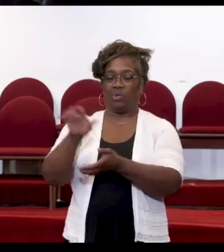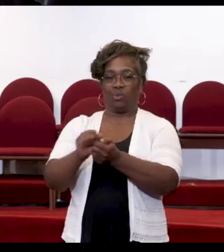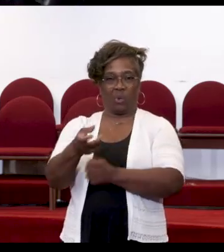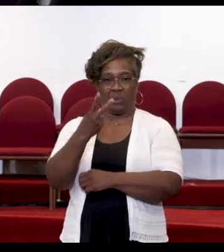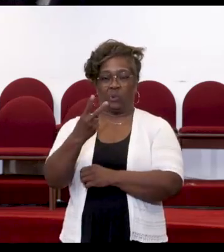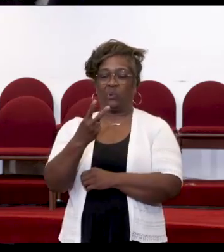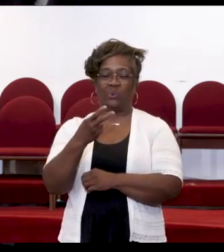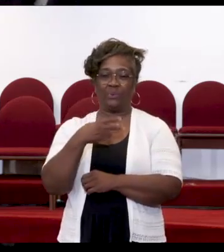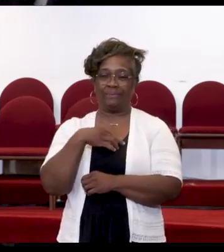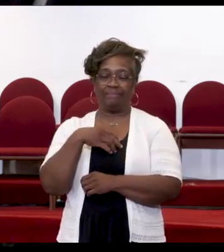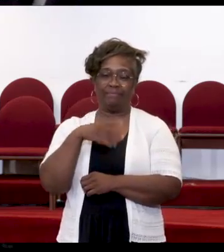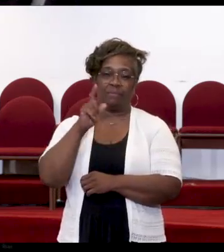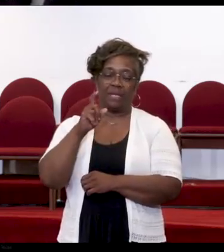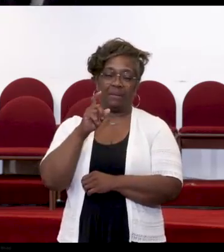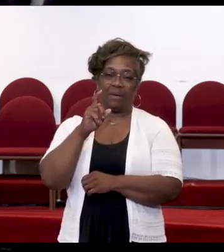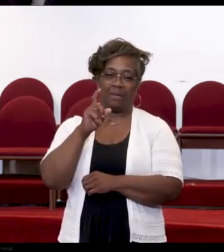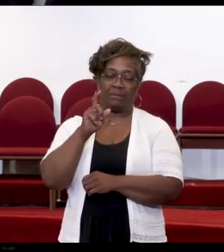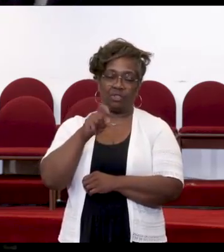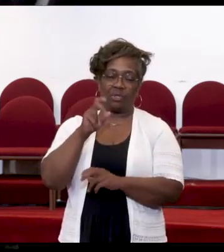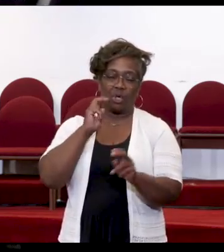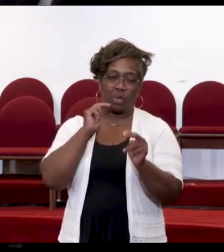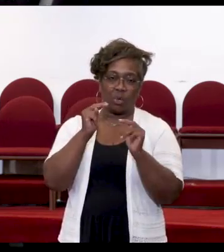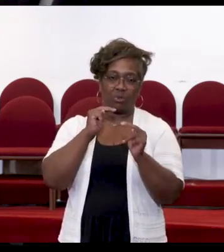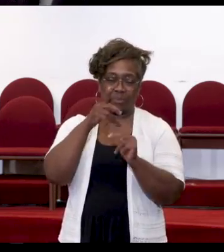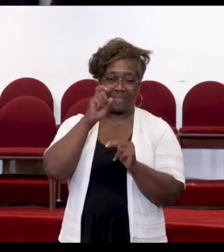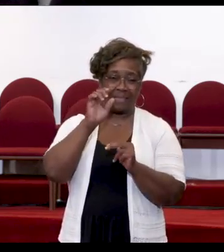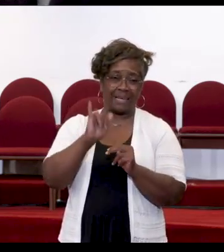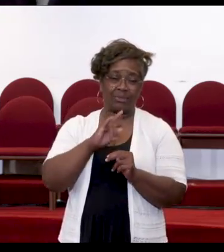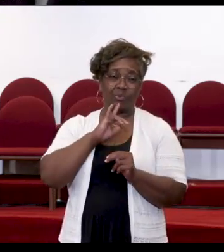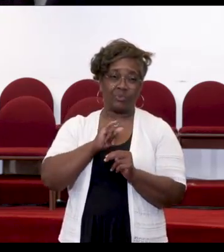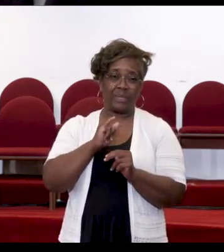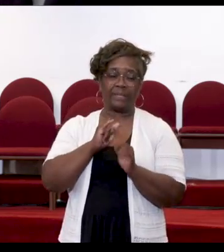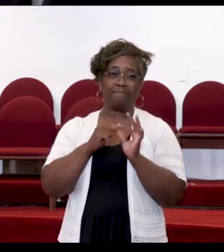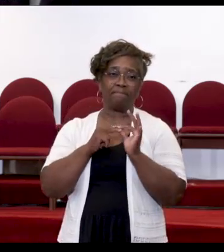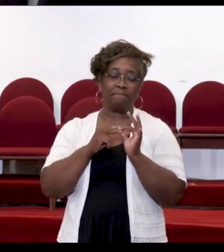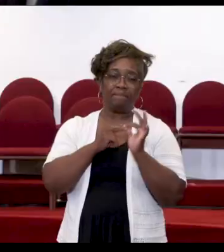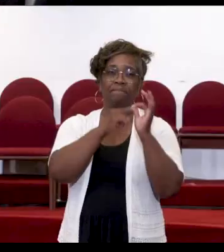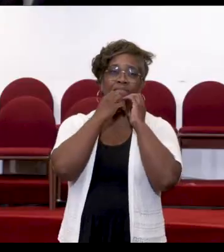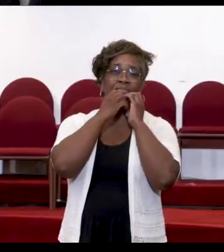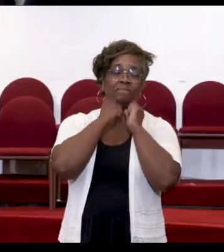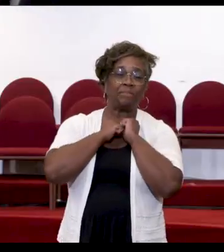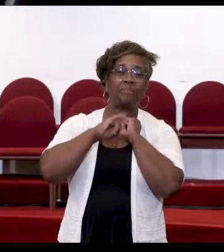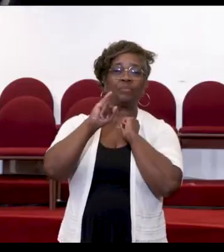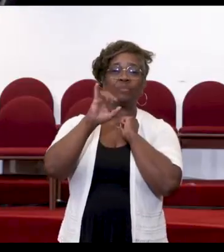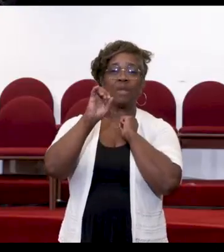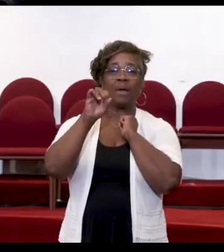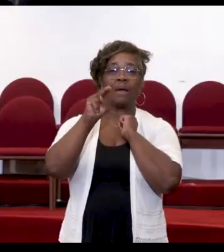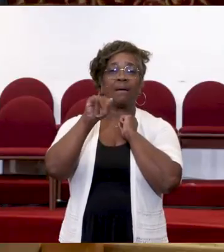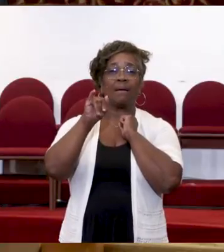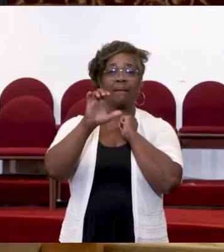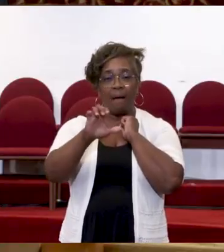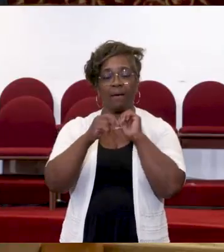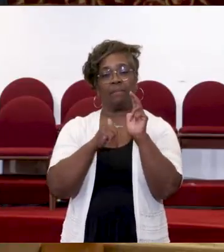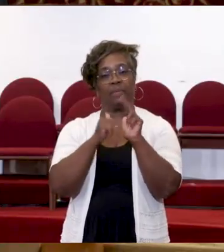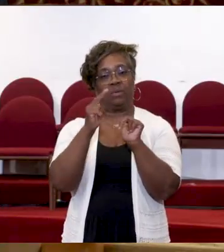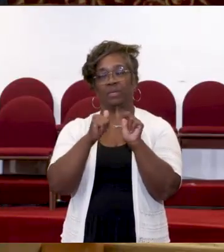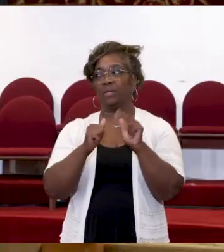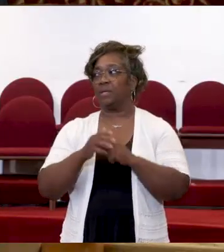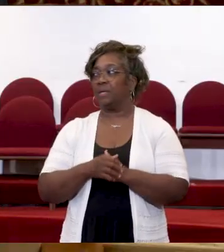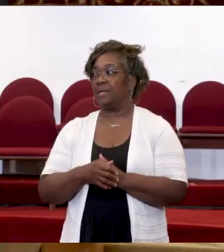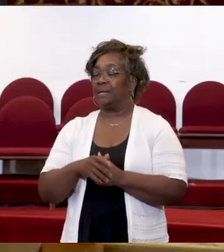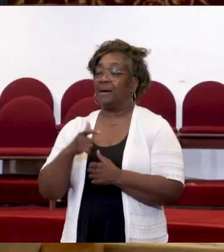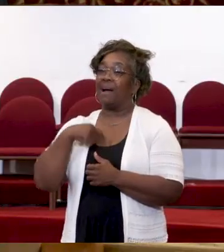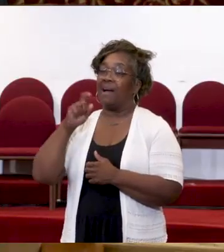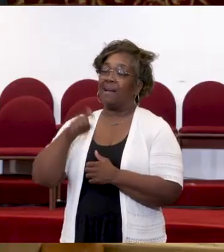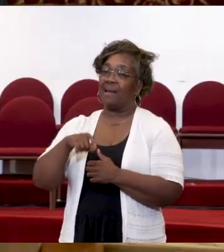let's negotiate, because that's an iconic building on the Yeah, I wish, I got to face